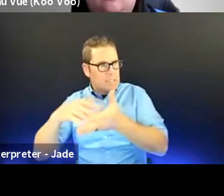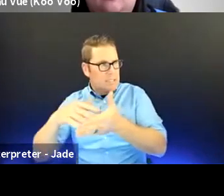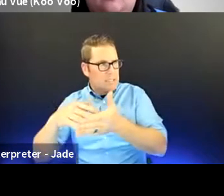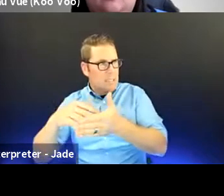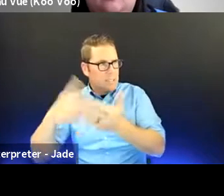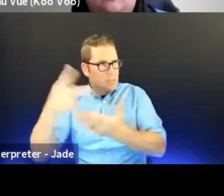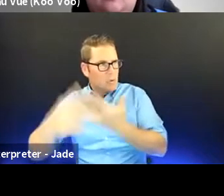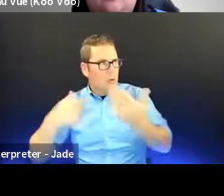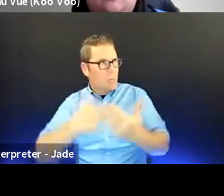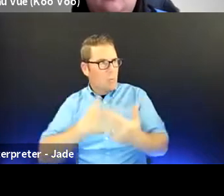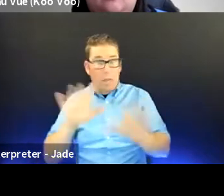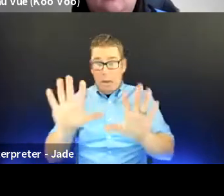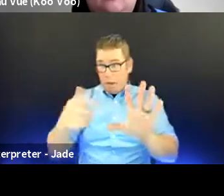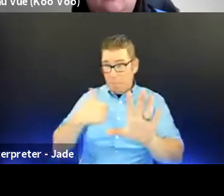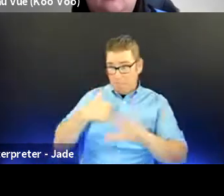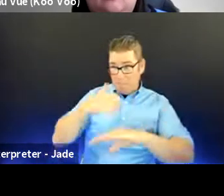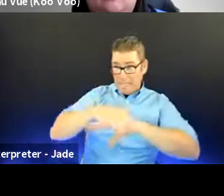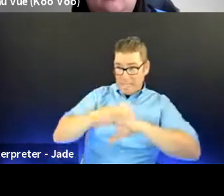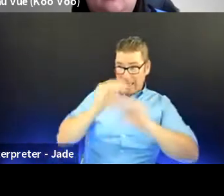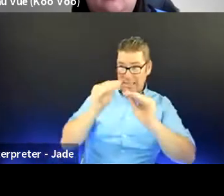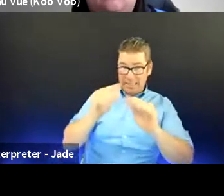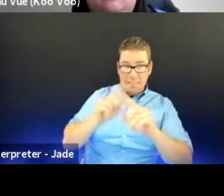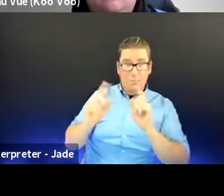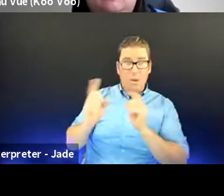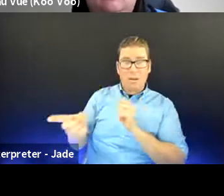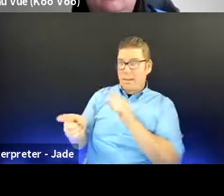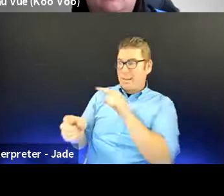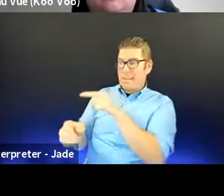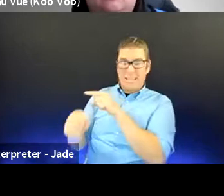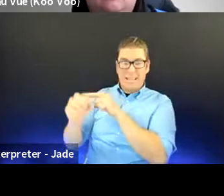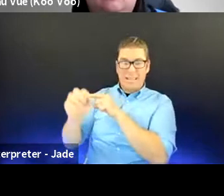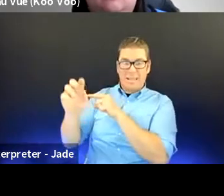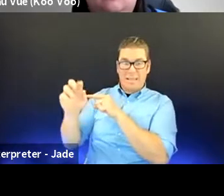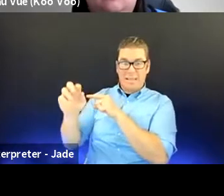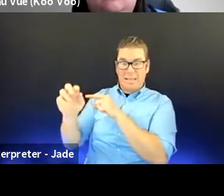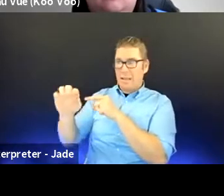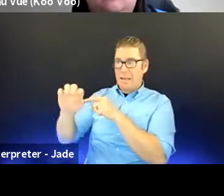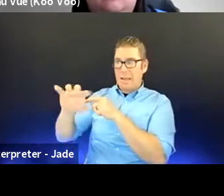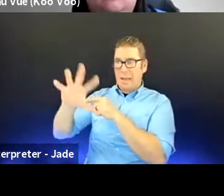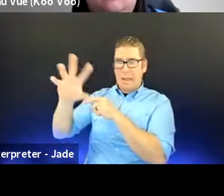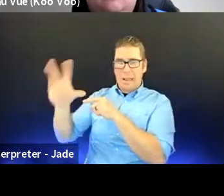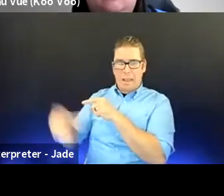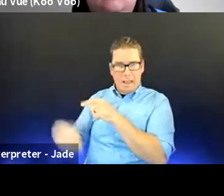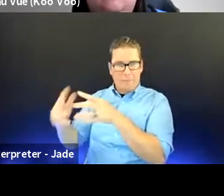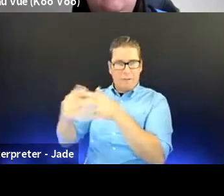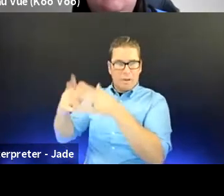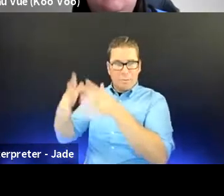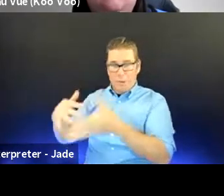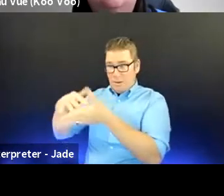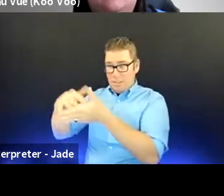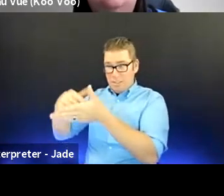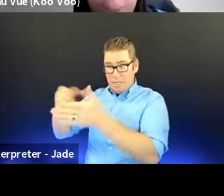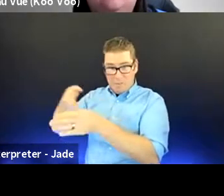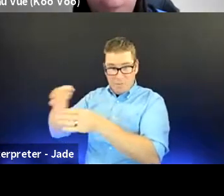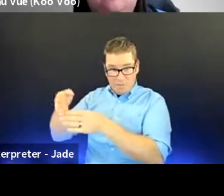a person from social sciences named Kehinde Solwazi, who taught African American studies. So there can be partnerships, of